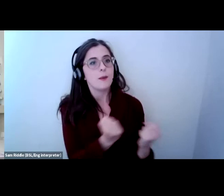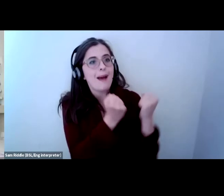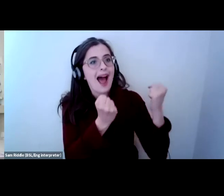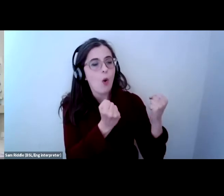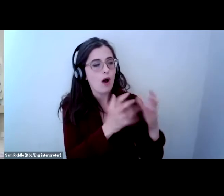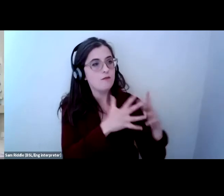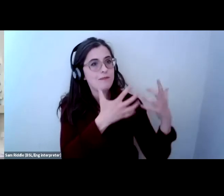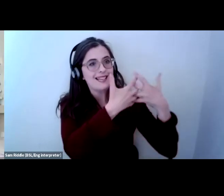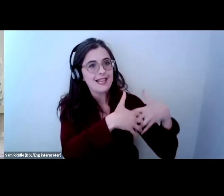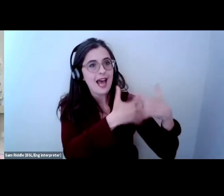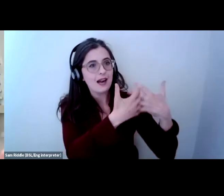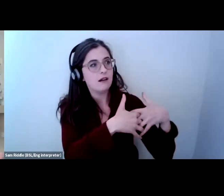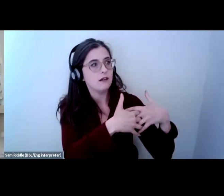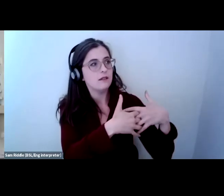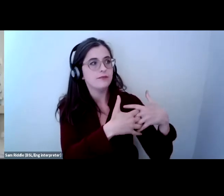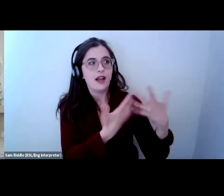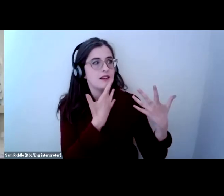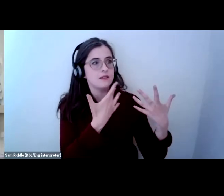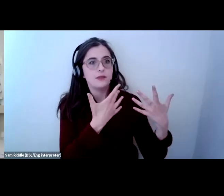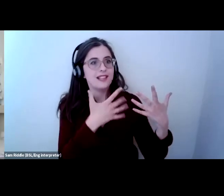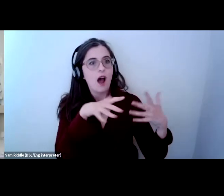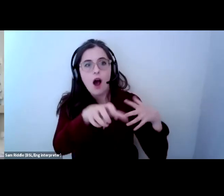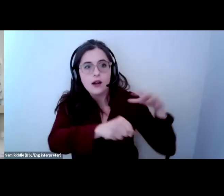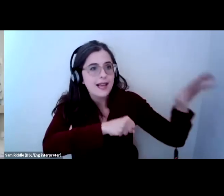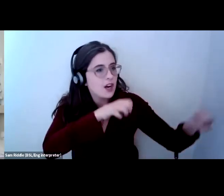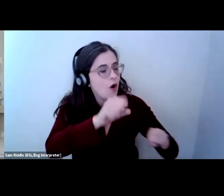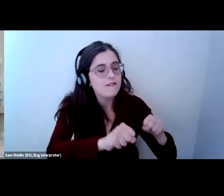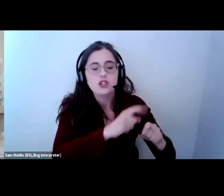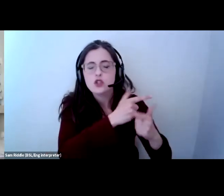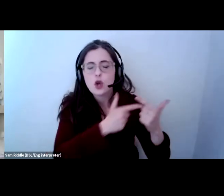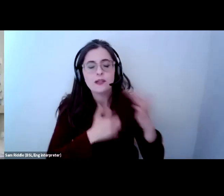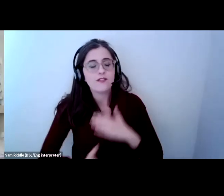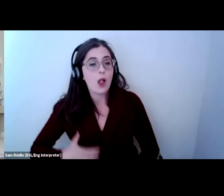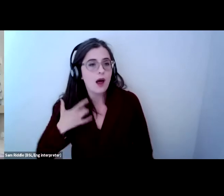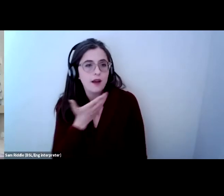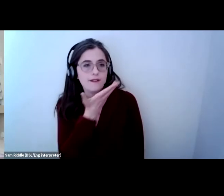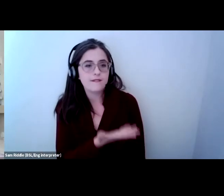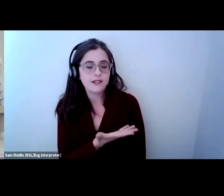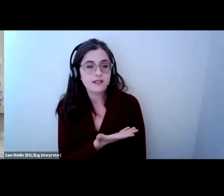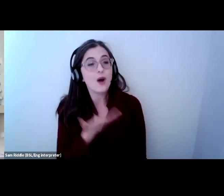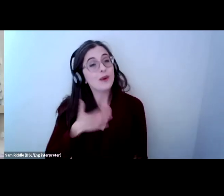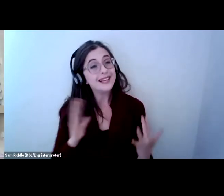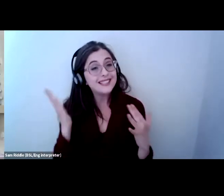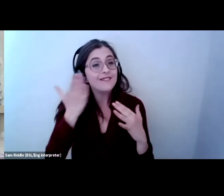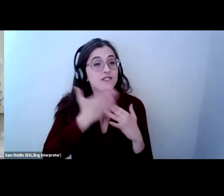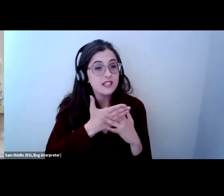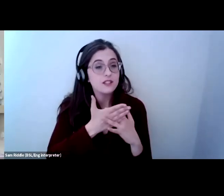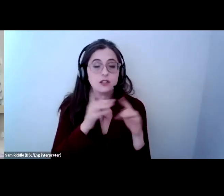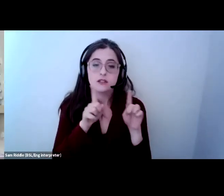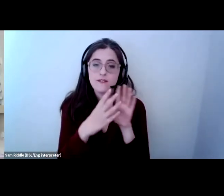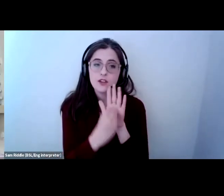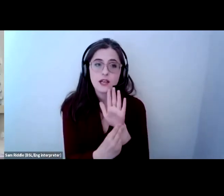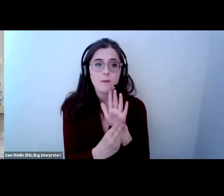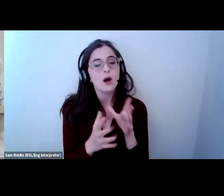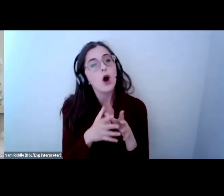and the extent that they're taking over so much of our lives, and definitely interventions like, for example, the